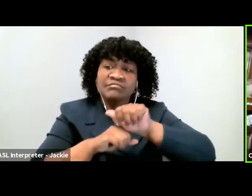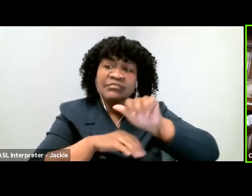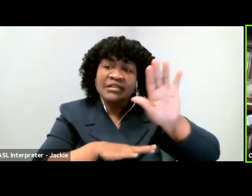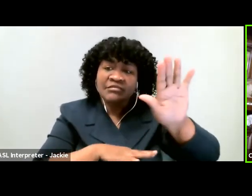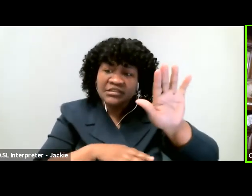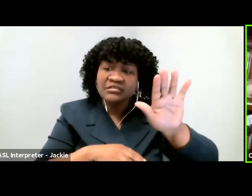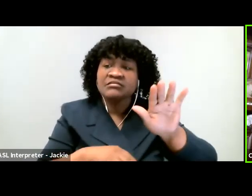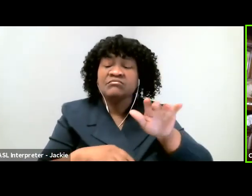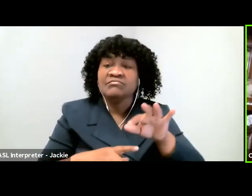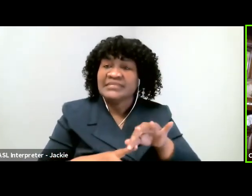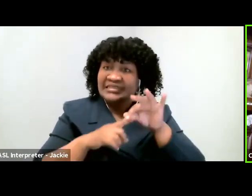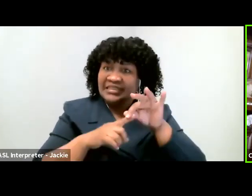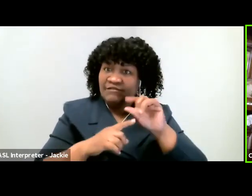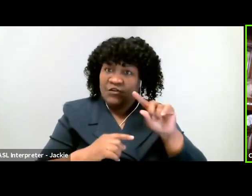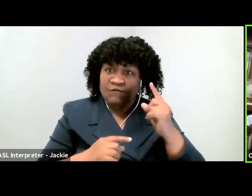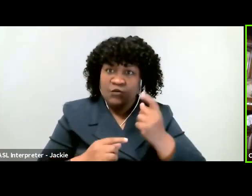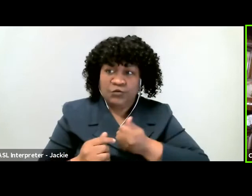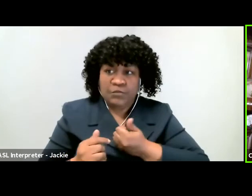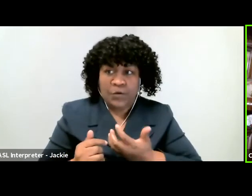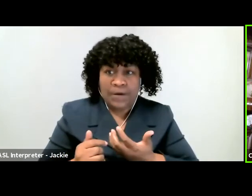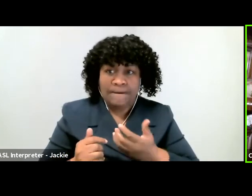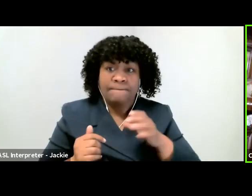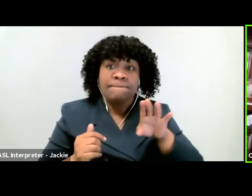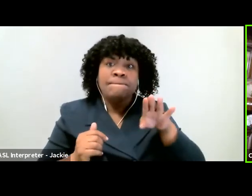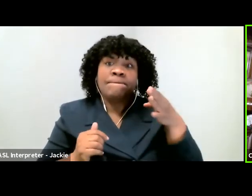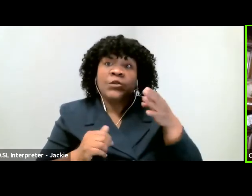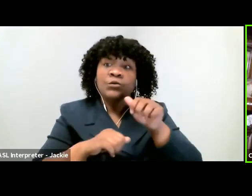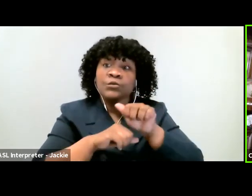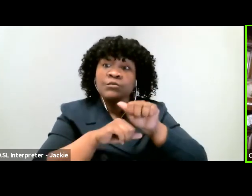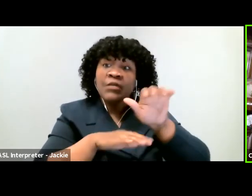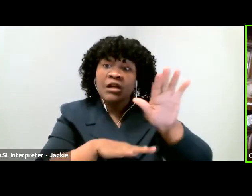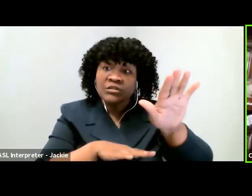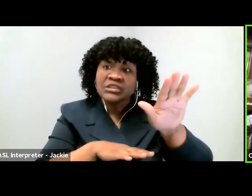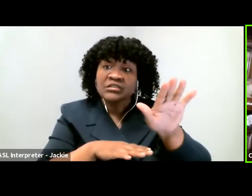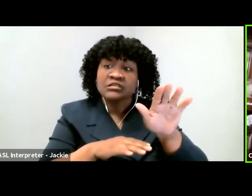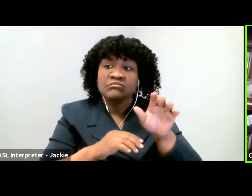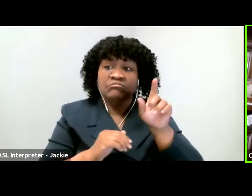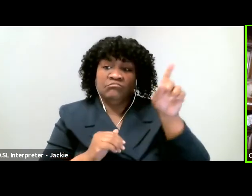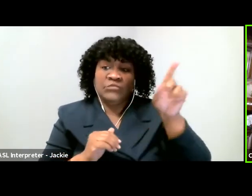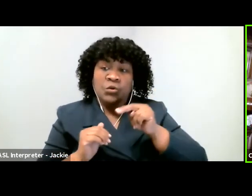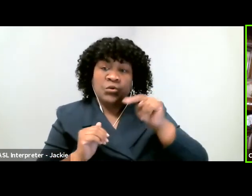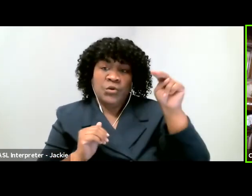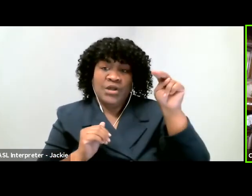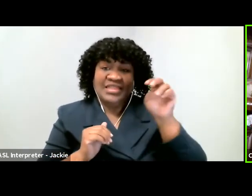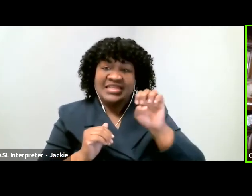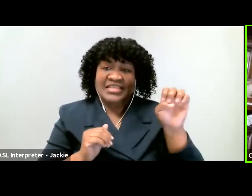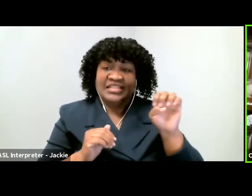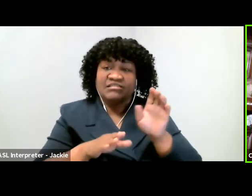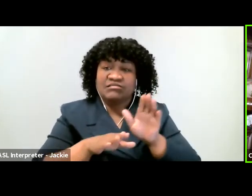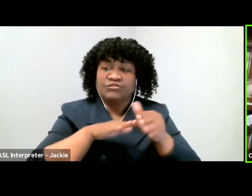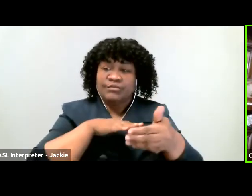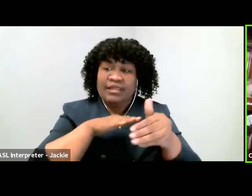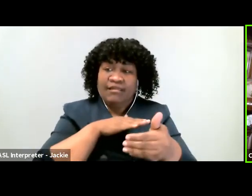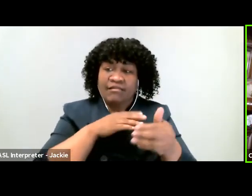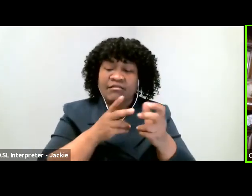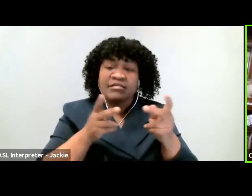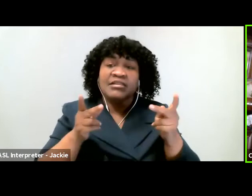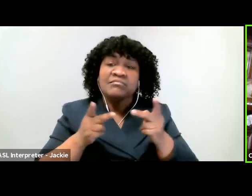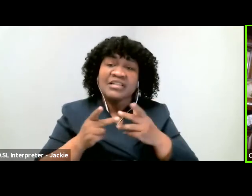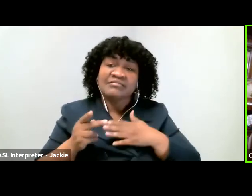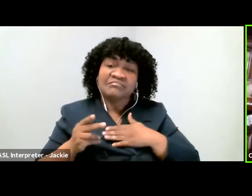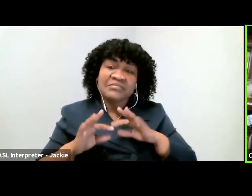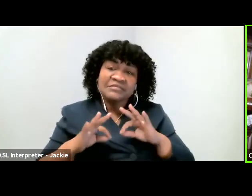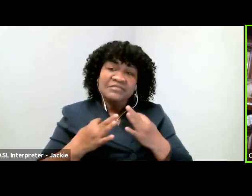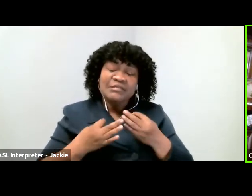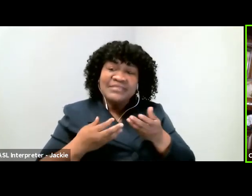places, except for the first poem, The Blue Mountains. The Blue Mountains are a range in Northeast Jamaica. It's a place of family origins,